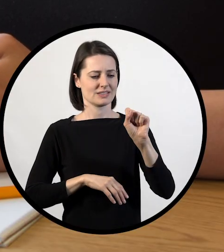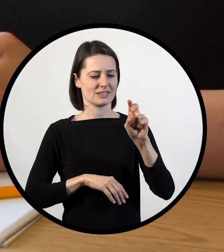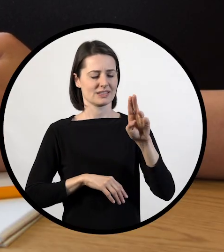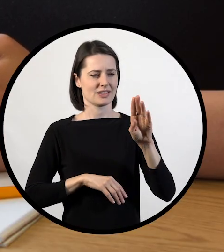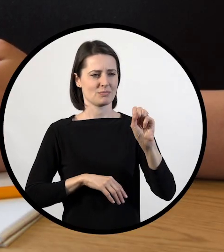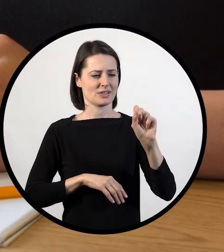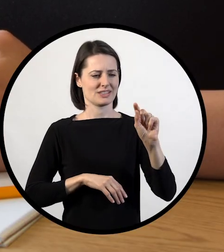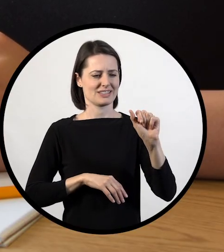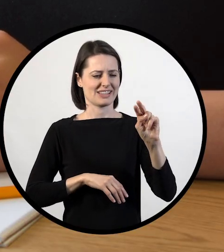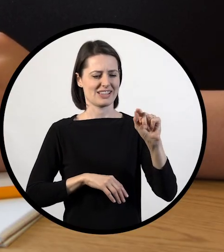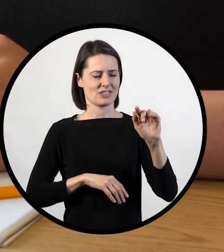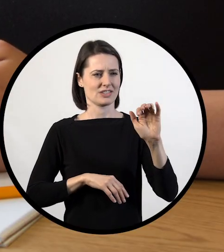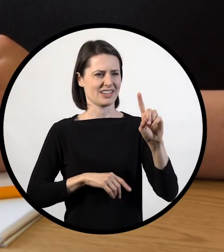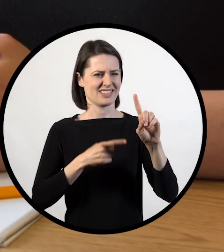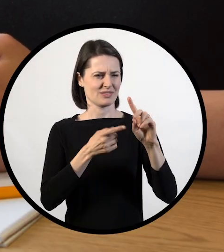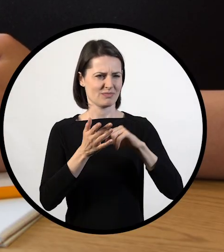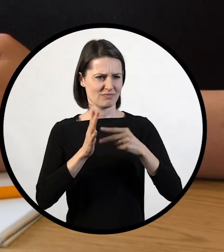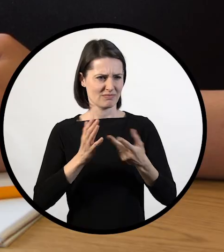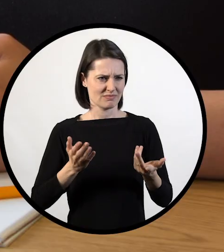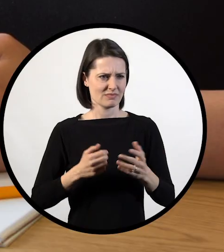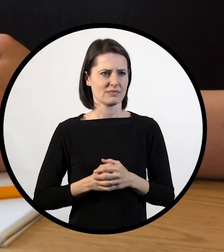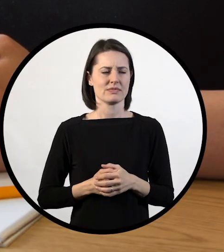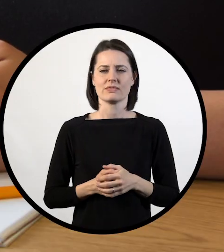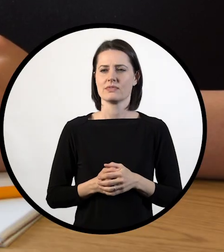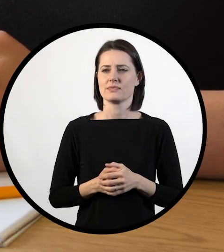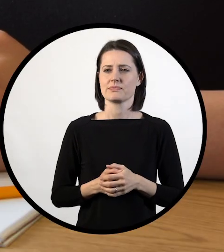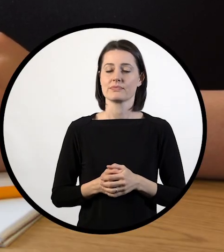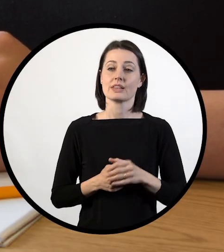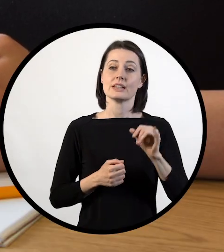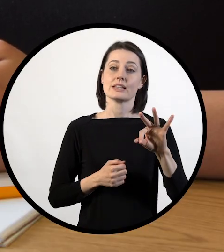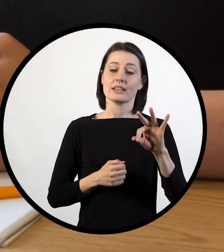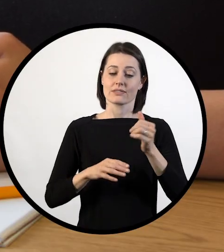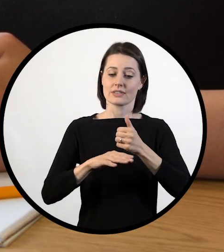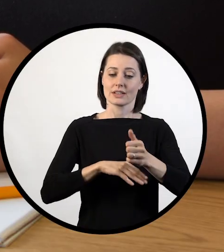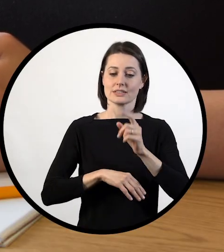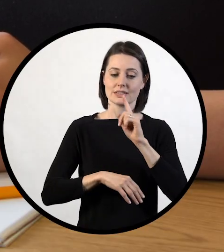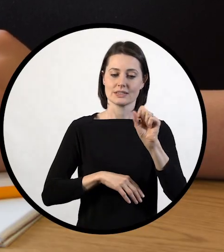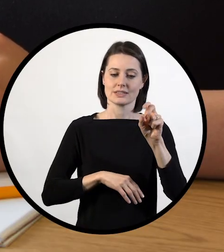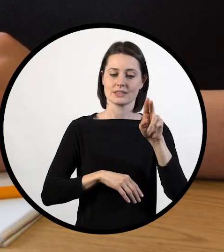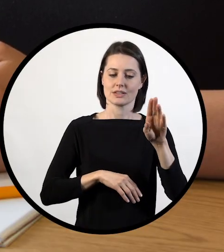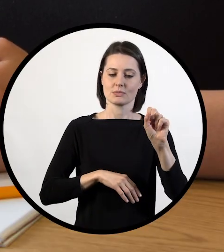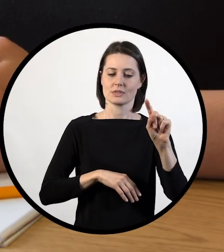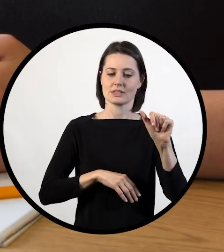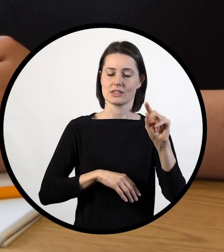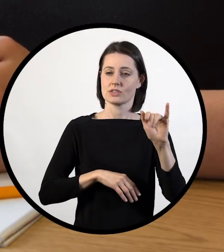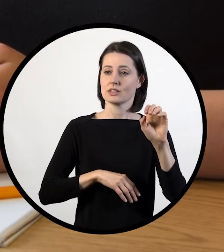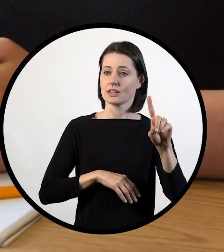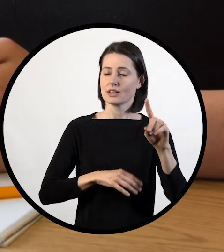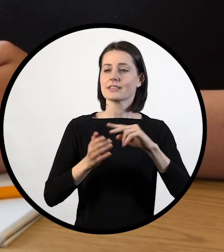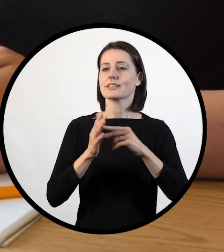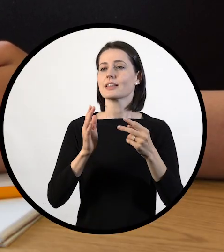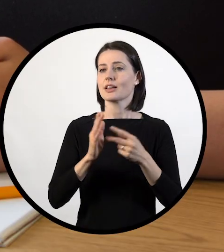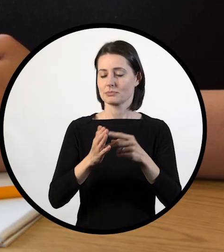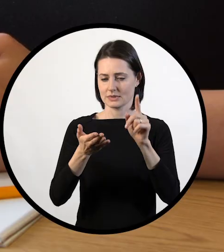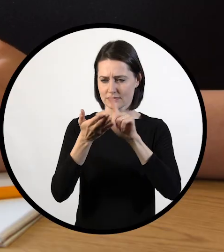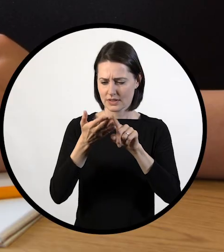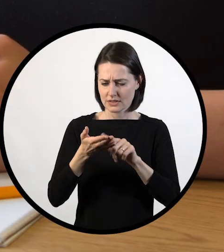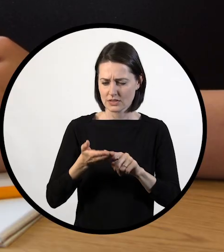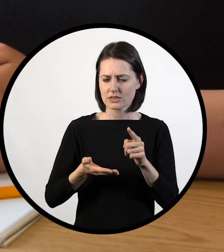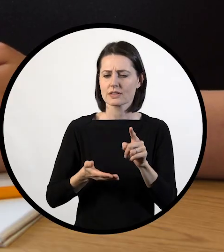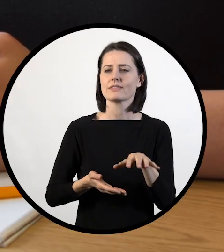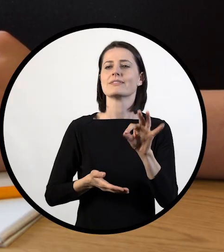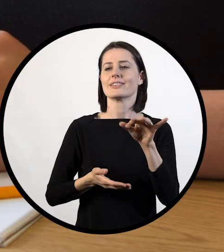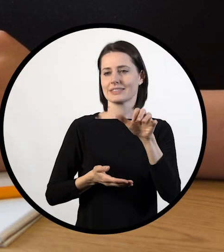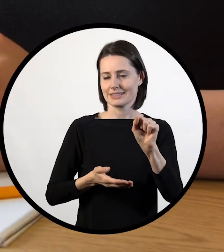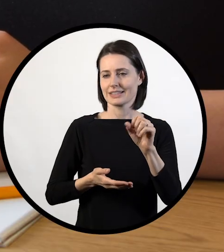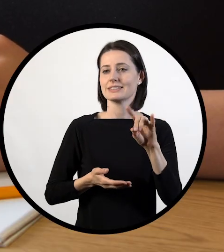is substantiated? And what does substantiated mean? If an allegation is substantiated, that means it was